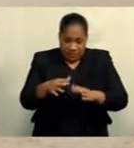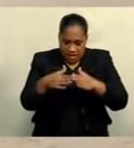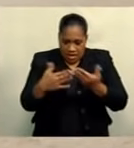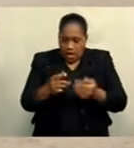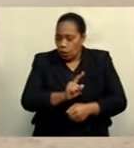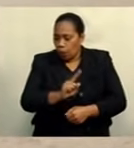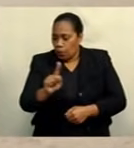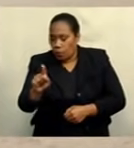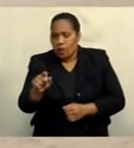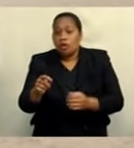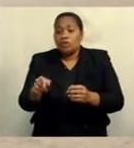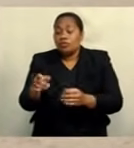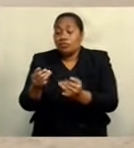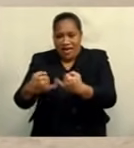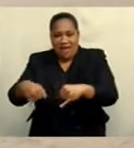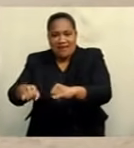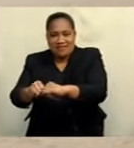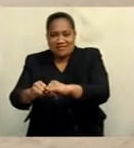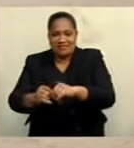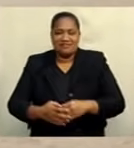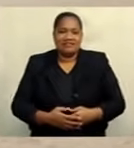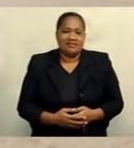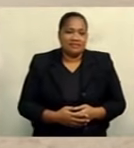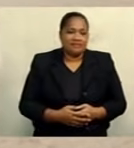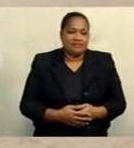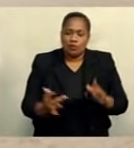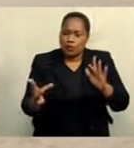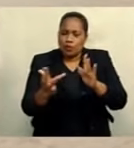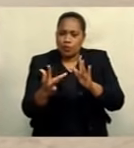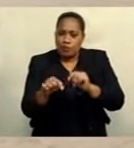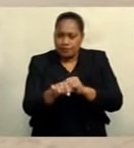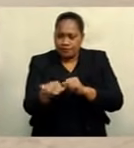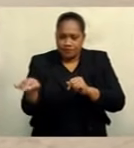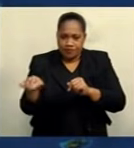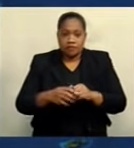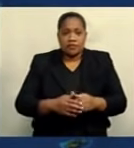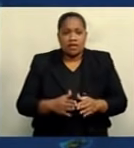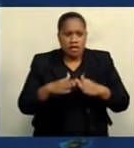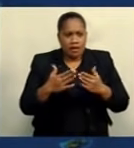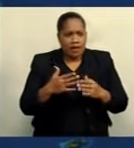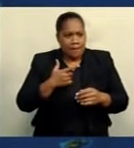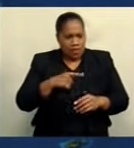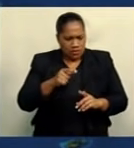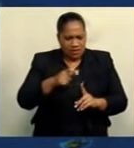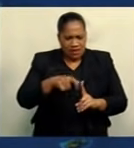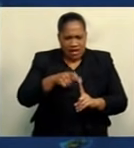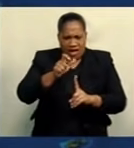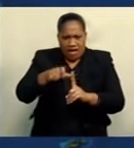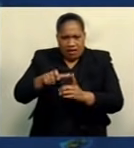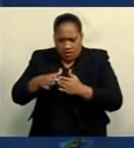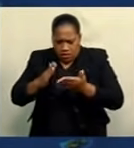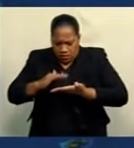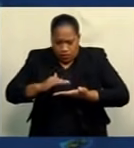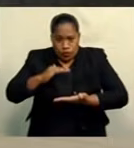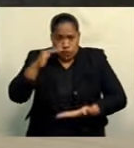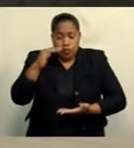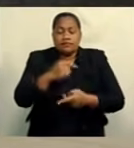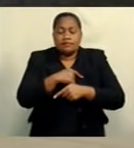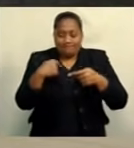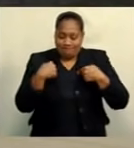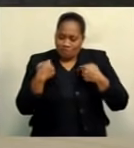as well. Maritime clients, since the cases are on the rise, we are going to be